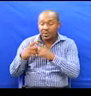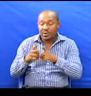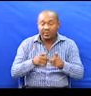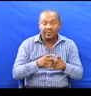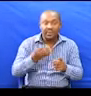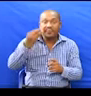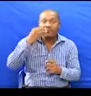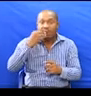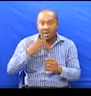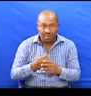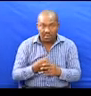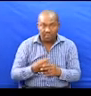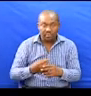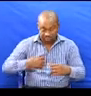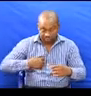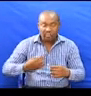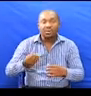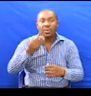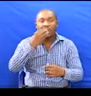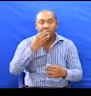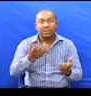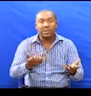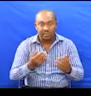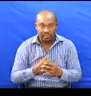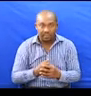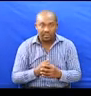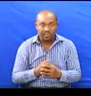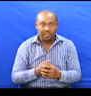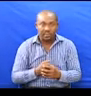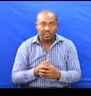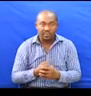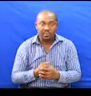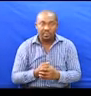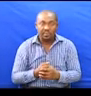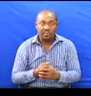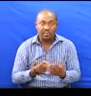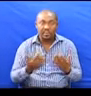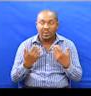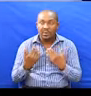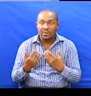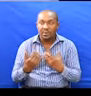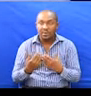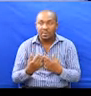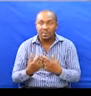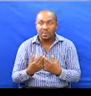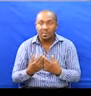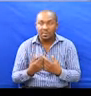food we are eating. They come from food there we are eating. While this one, they